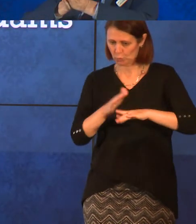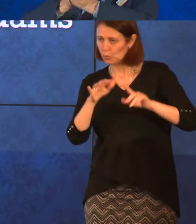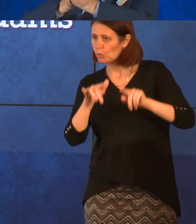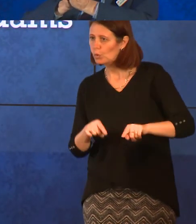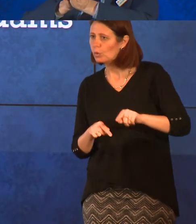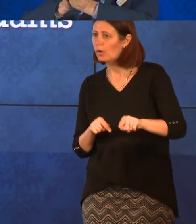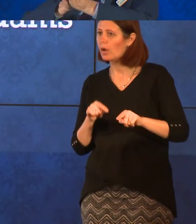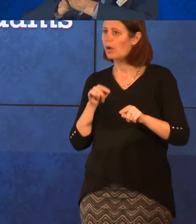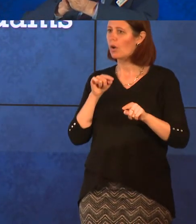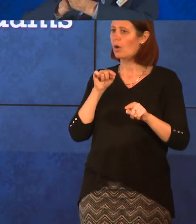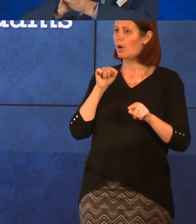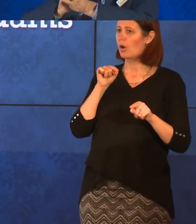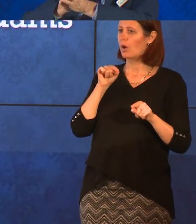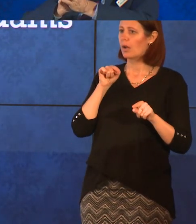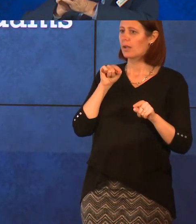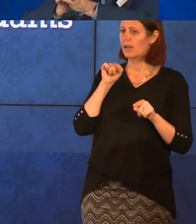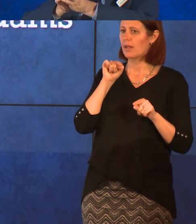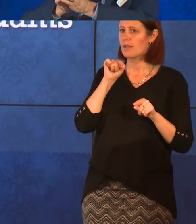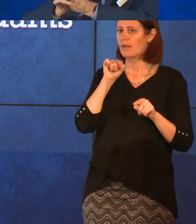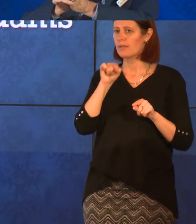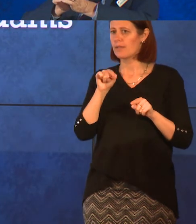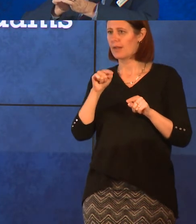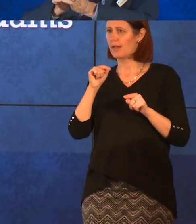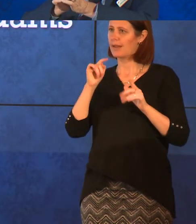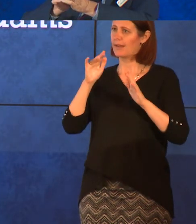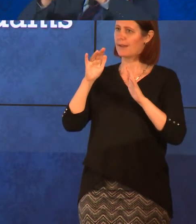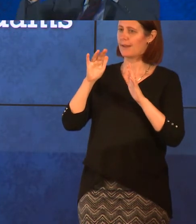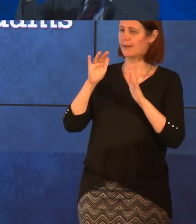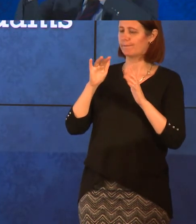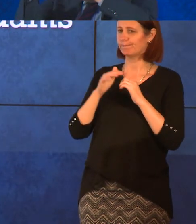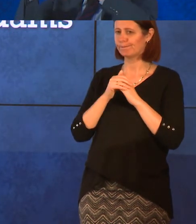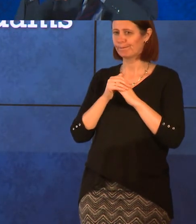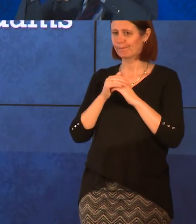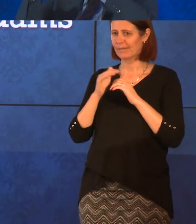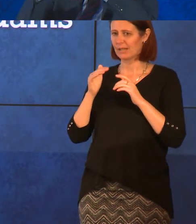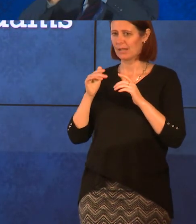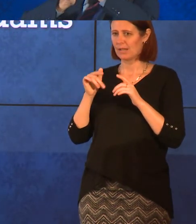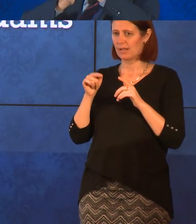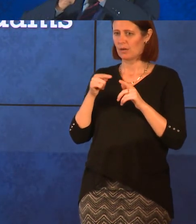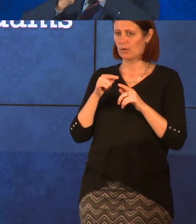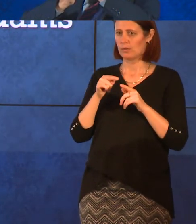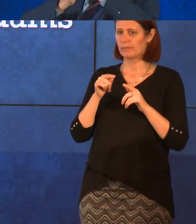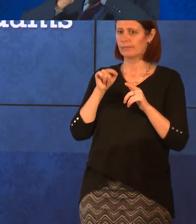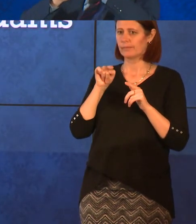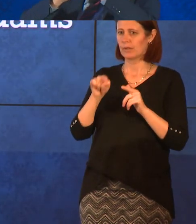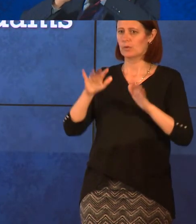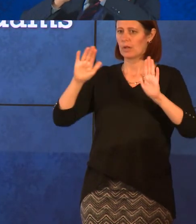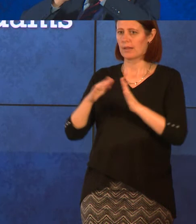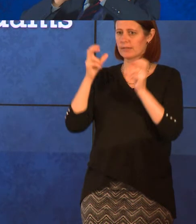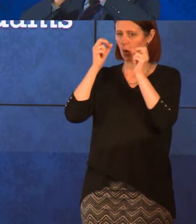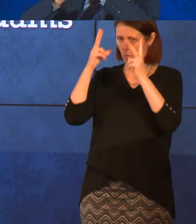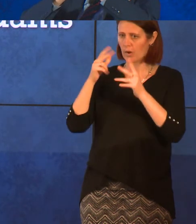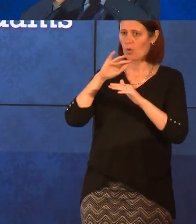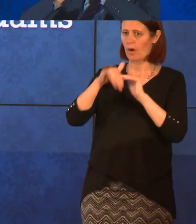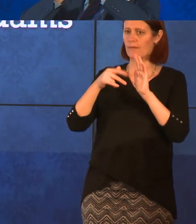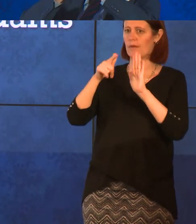aware of their legislative responsibilities in this field. So that's the area where we're most concerned. It is